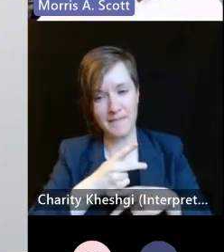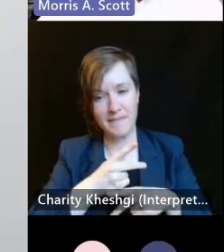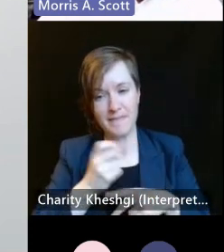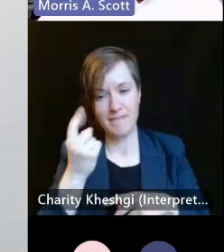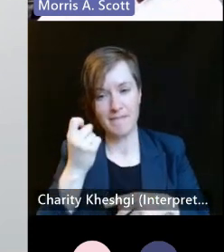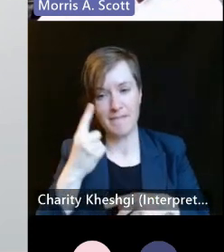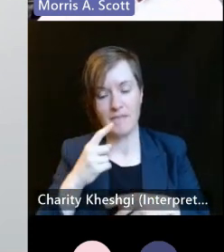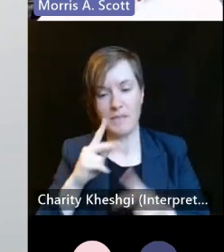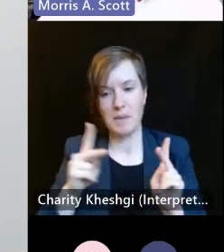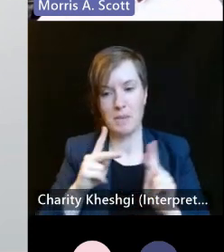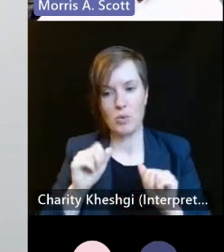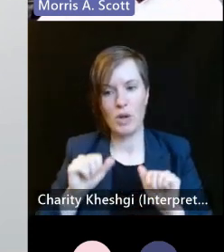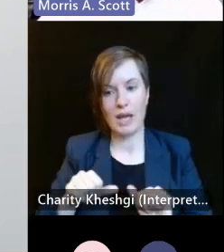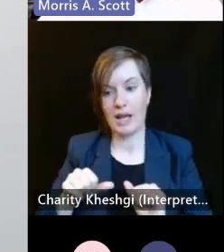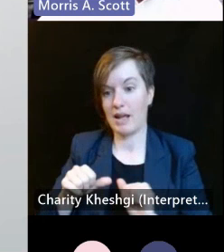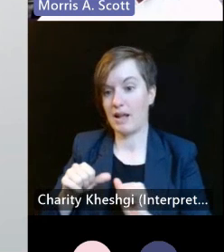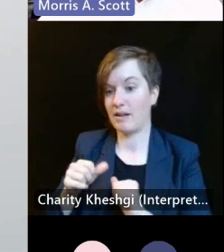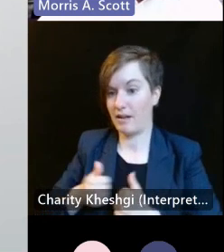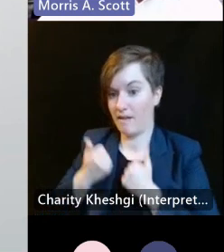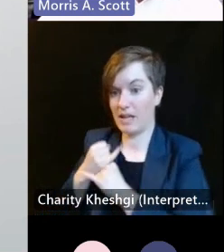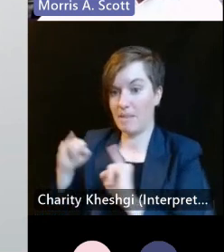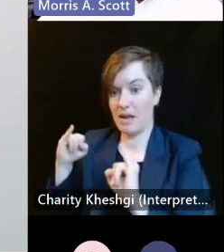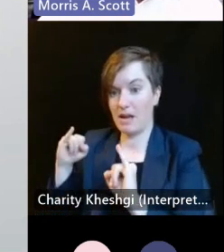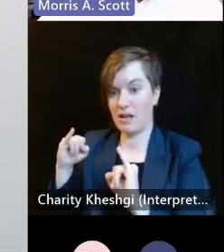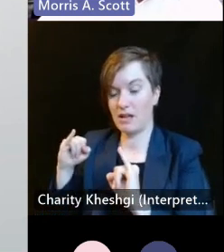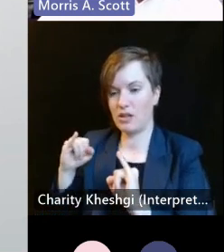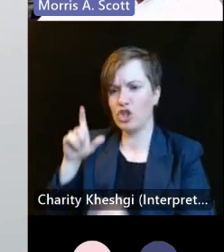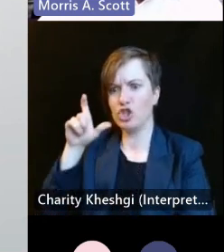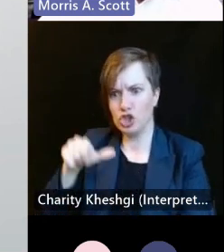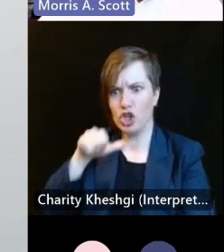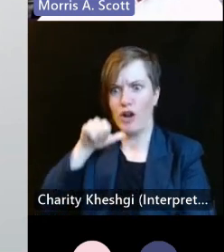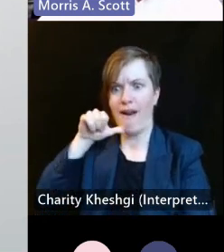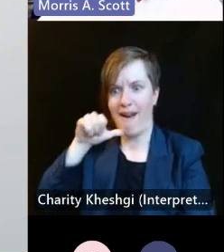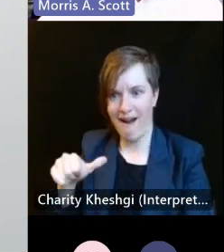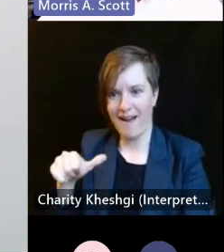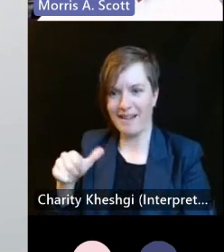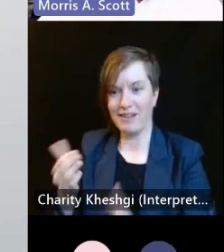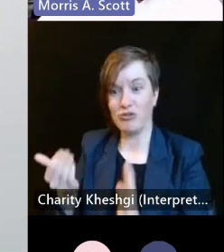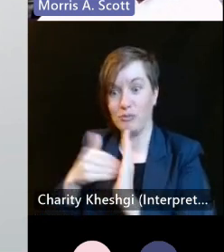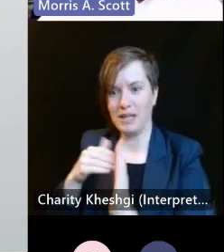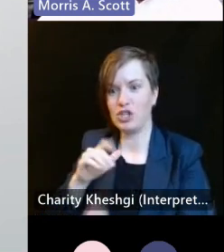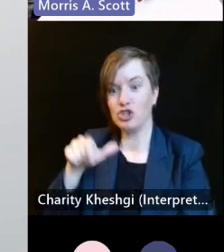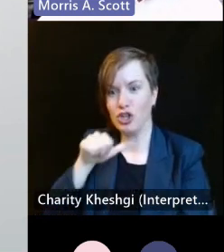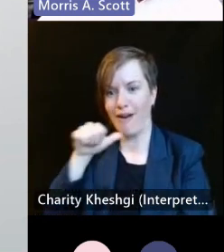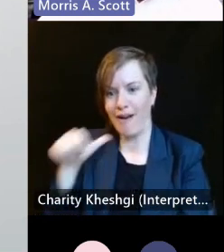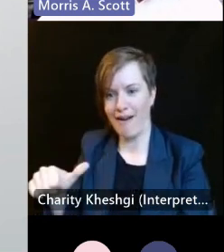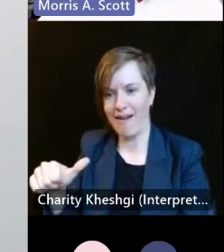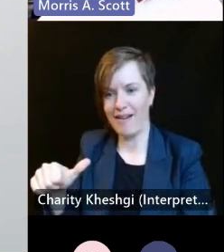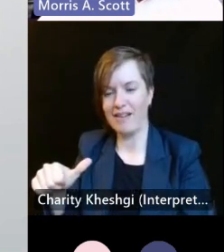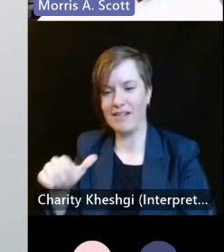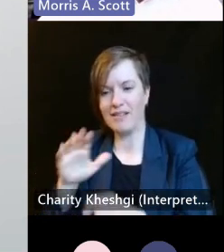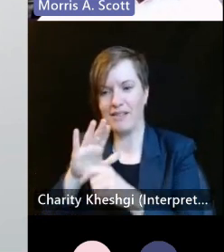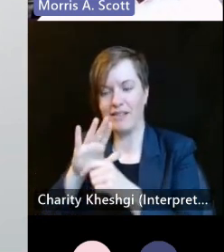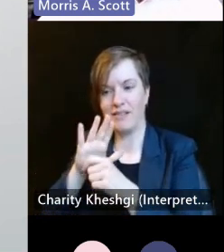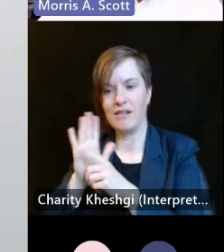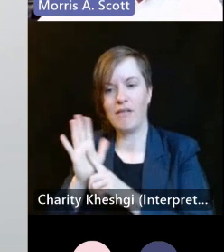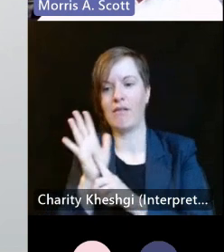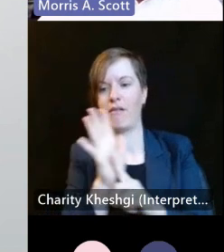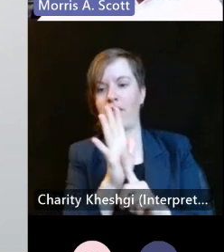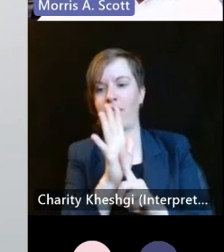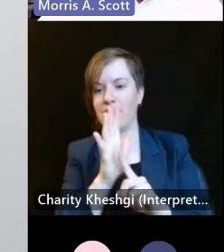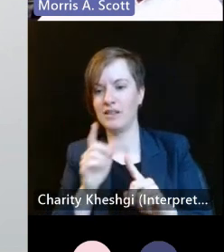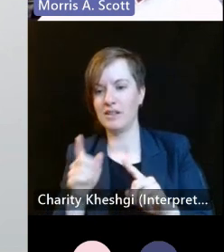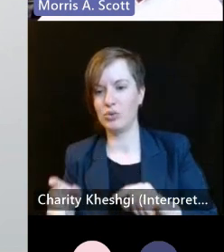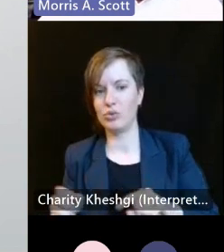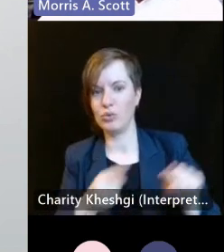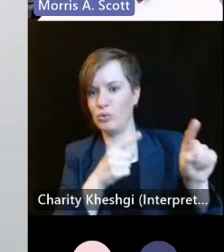live independently should not, and I repeat, should not be pressured by the shelter to go to hospitals,